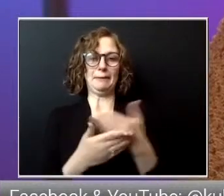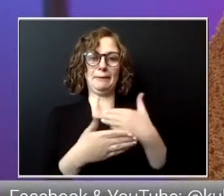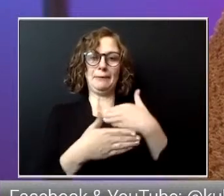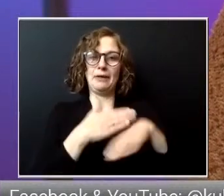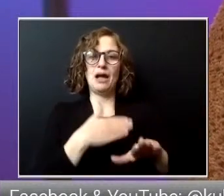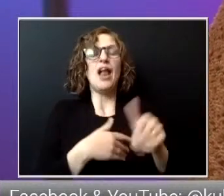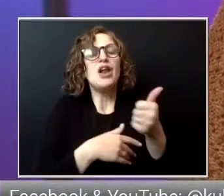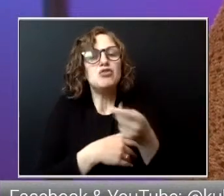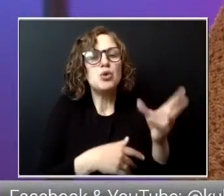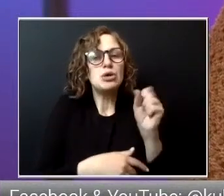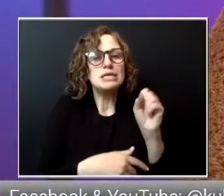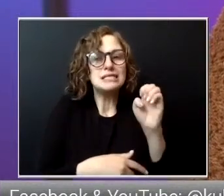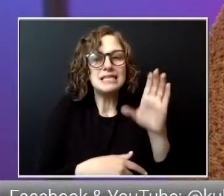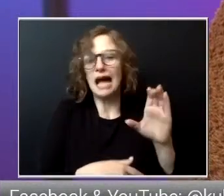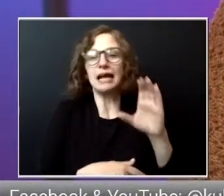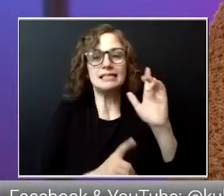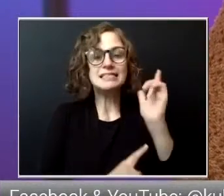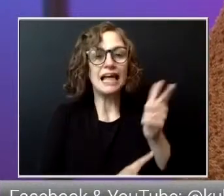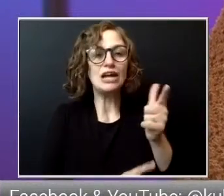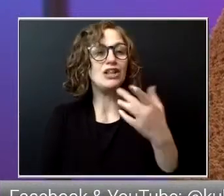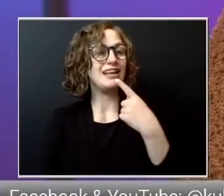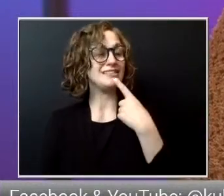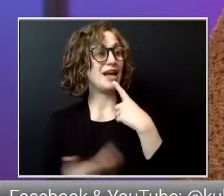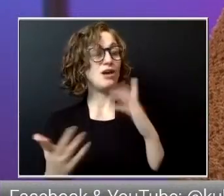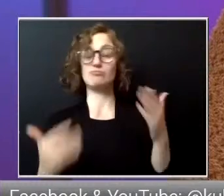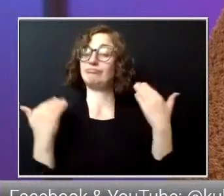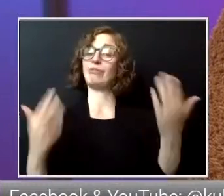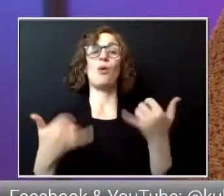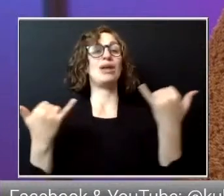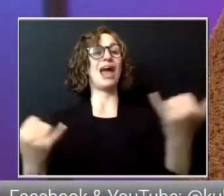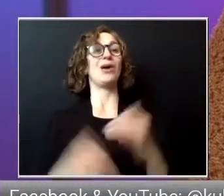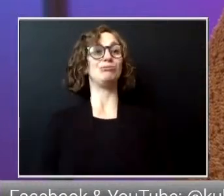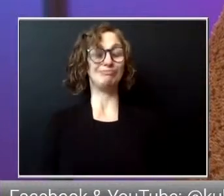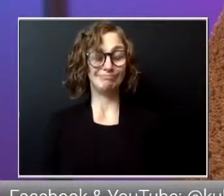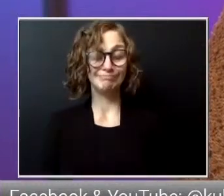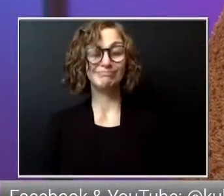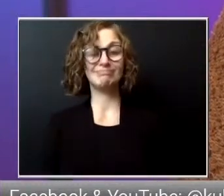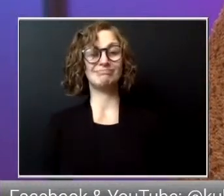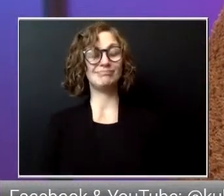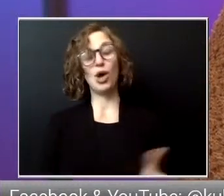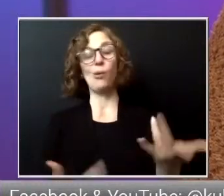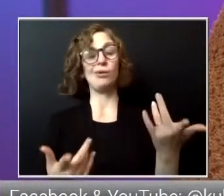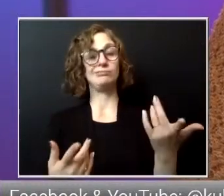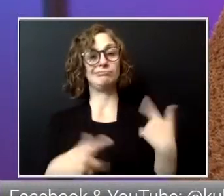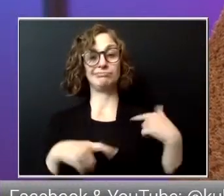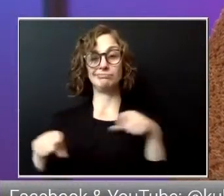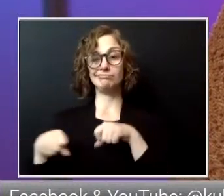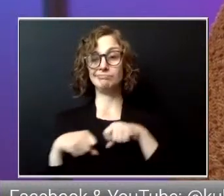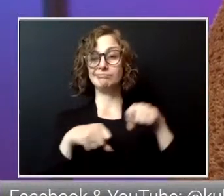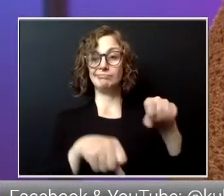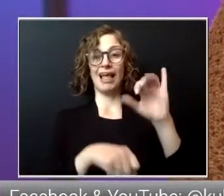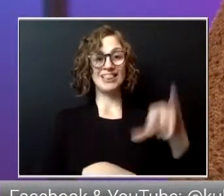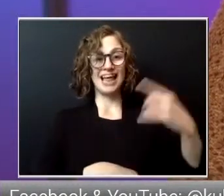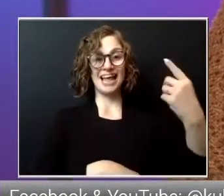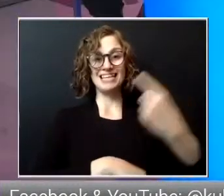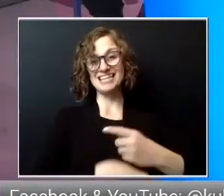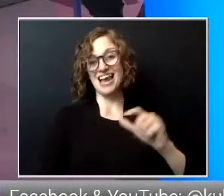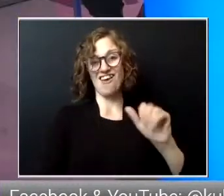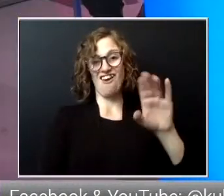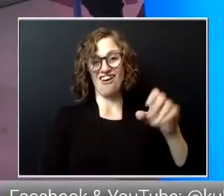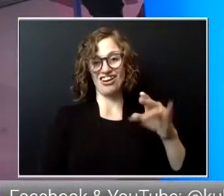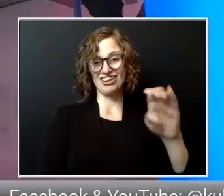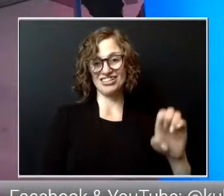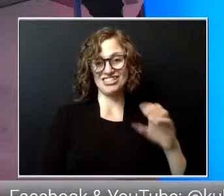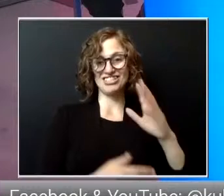we're going now. And so they just wheeled me in, and he came that day. So I always wonder this when people say